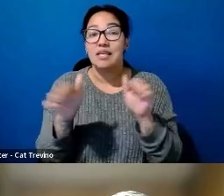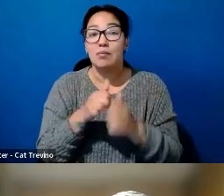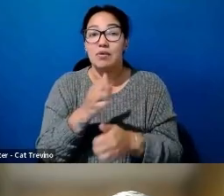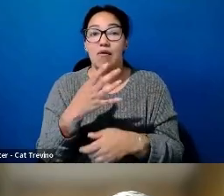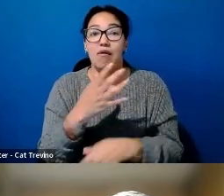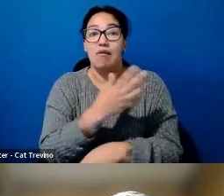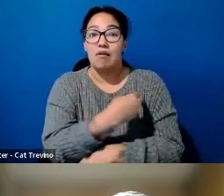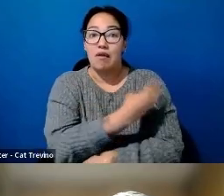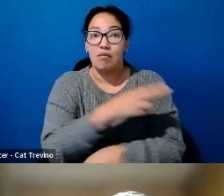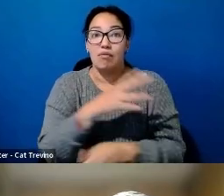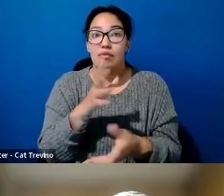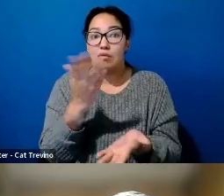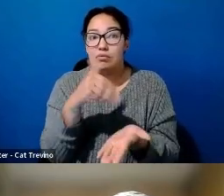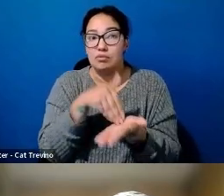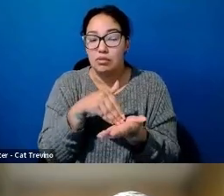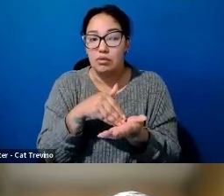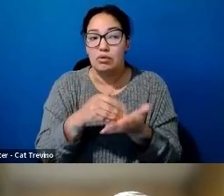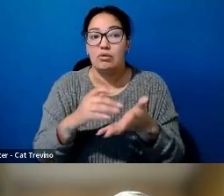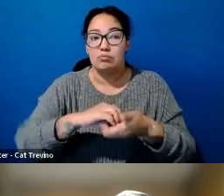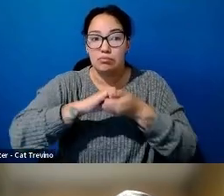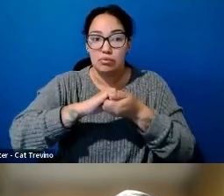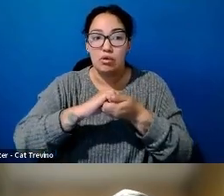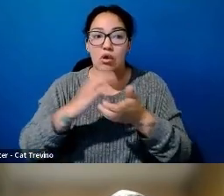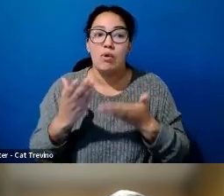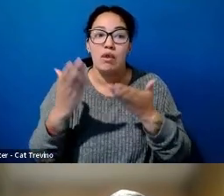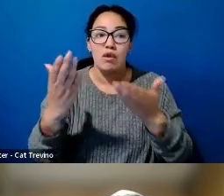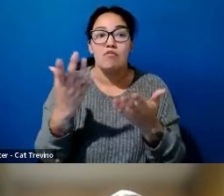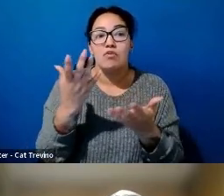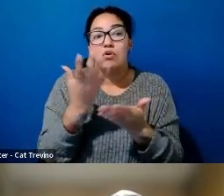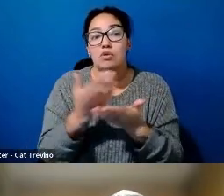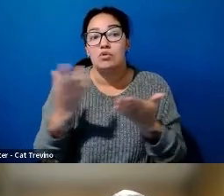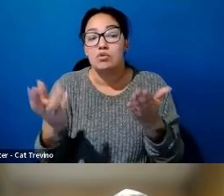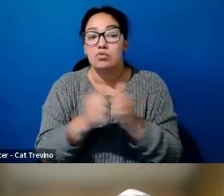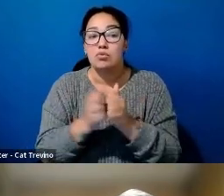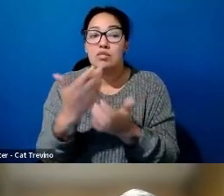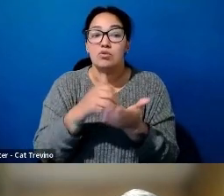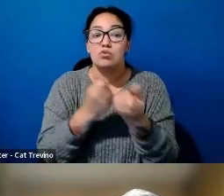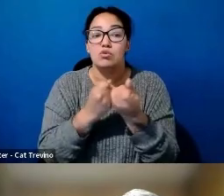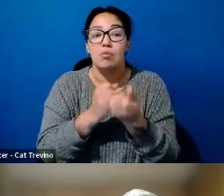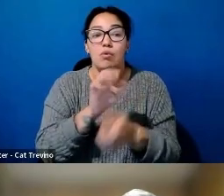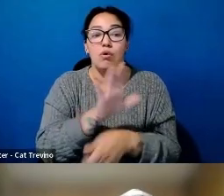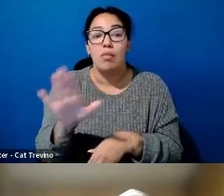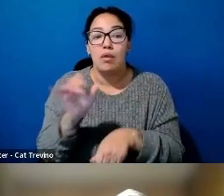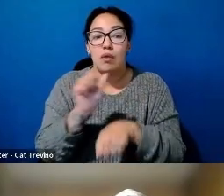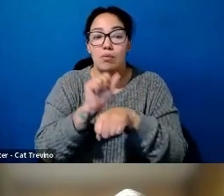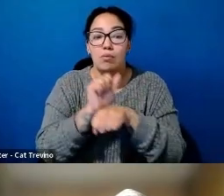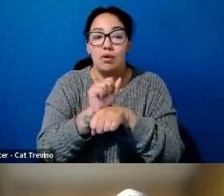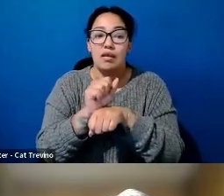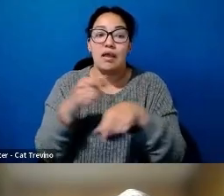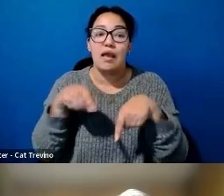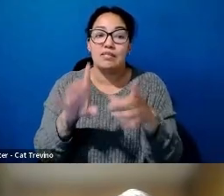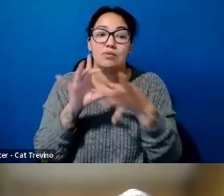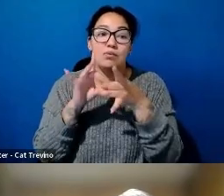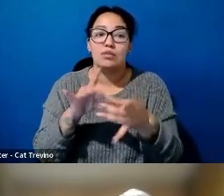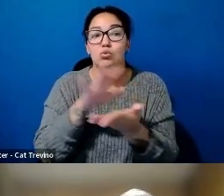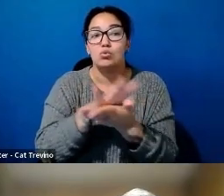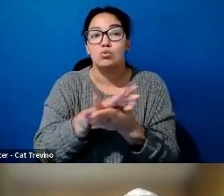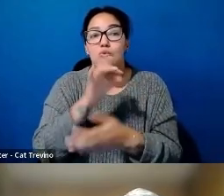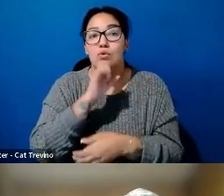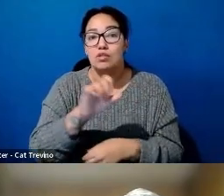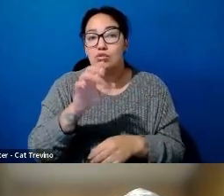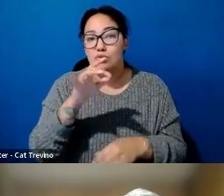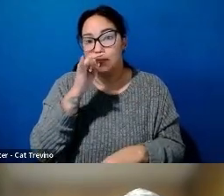NTAP, and we offer resources to health centers to support their work as it relates to school-age children.